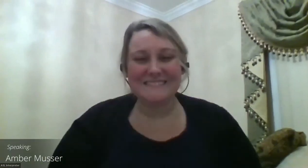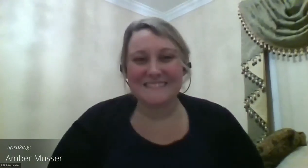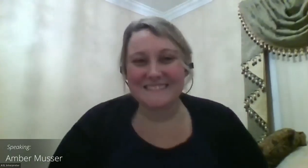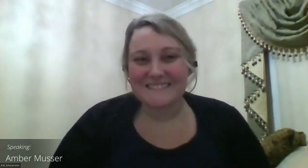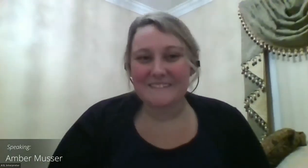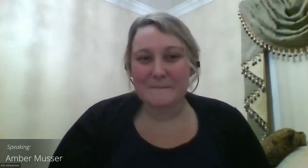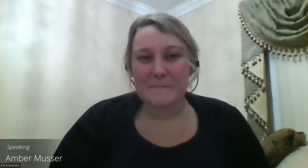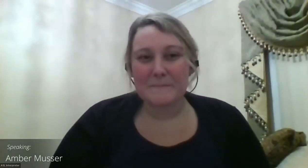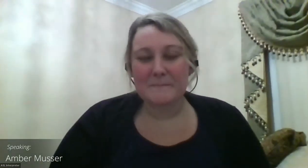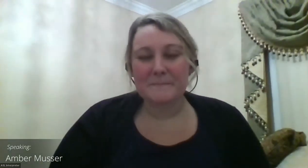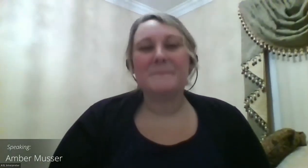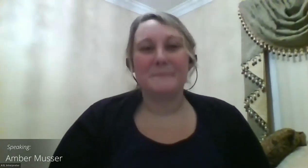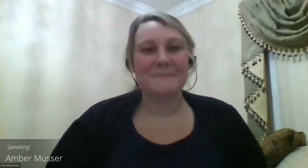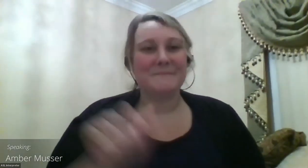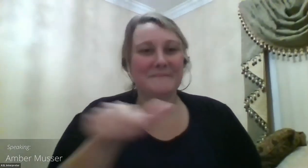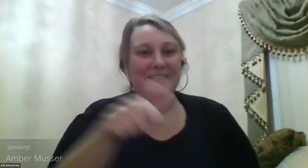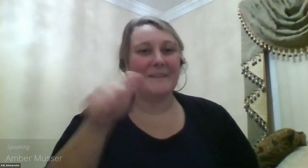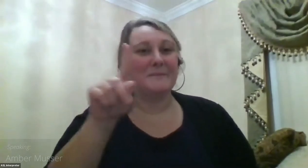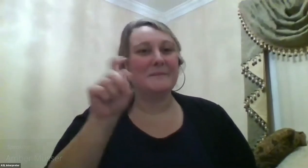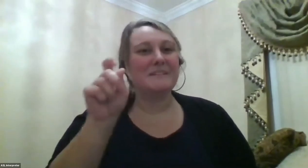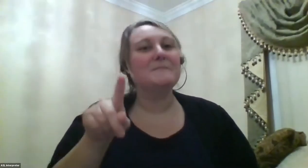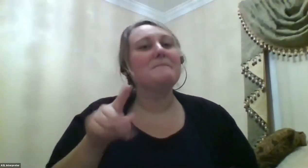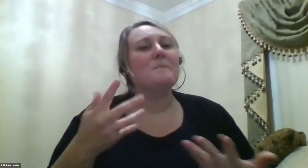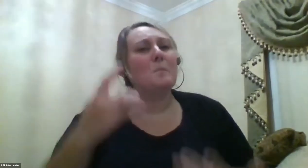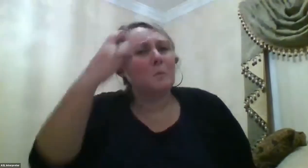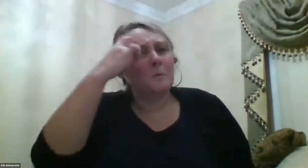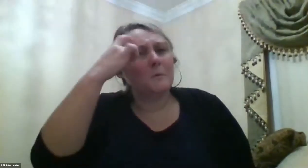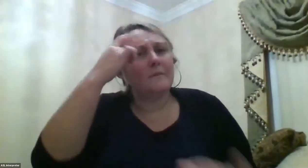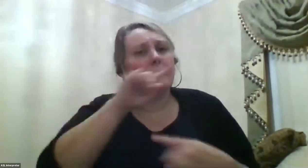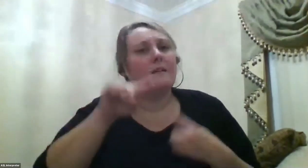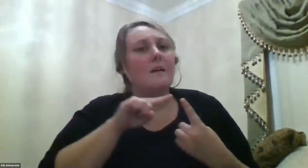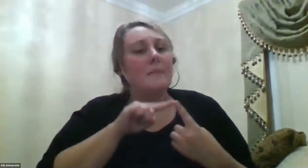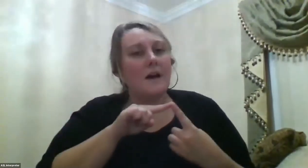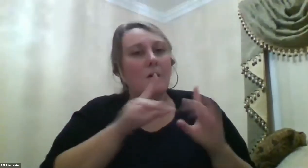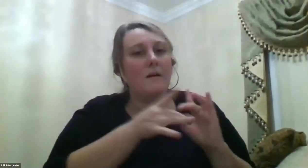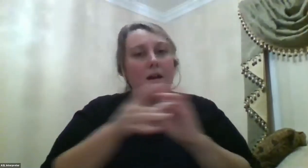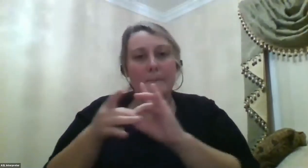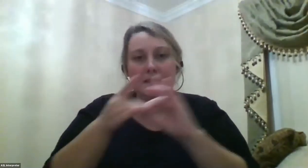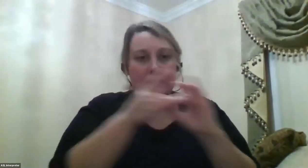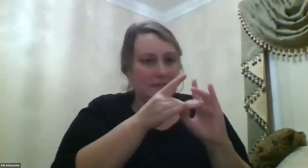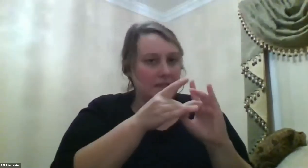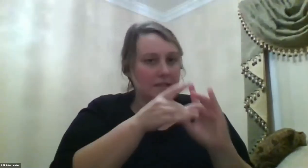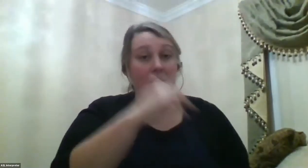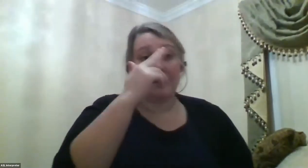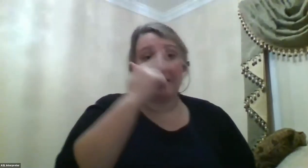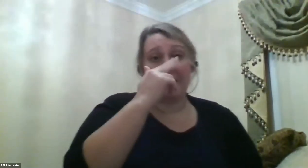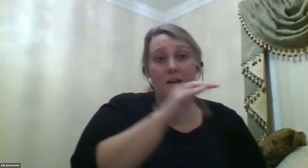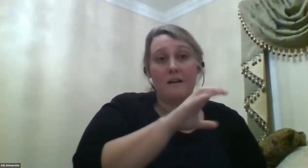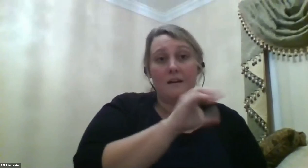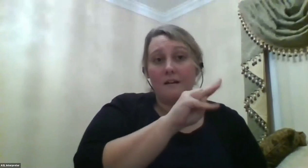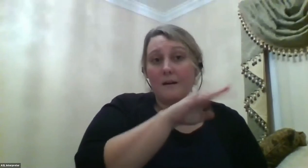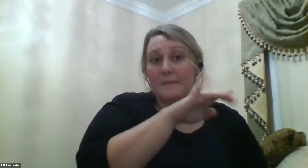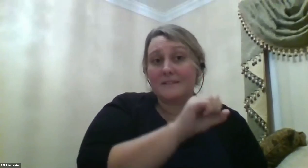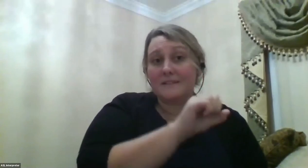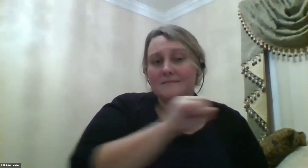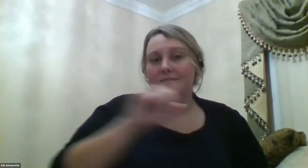was asking how you think about the combination of the comic book and sci-fi imagery. Is this a combination, perhaps, um, an embodiment